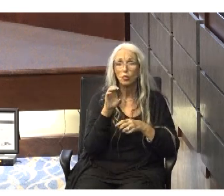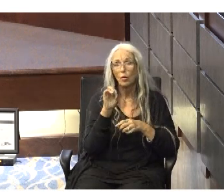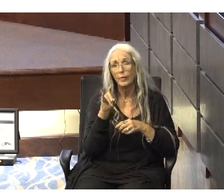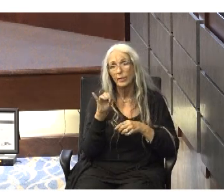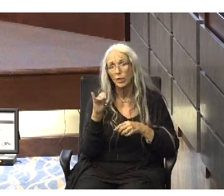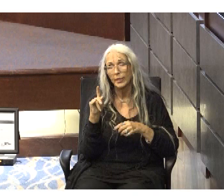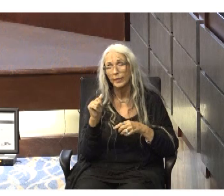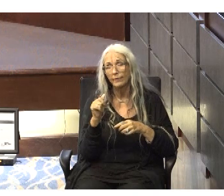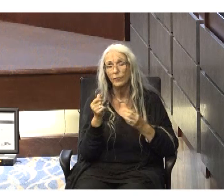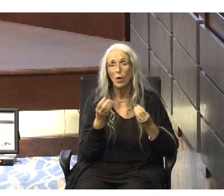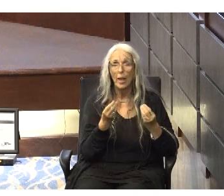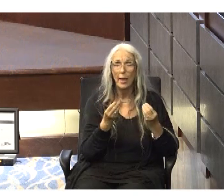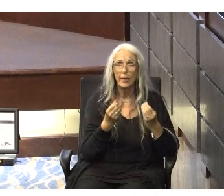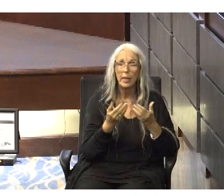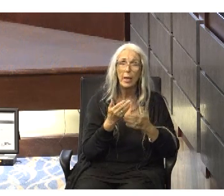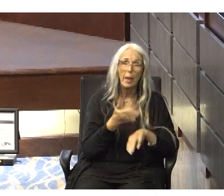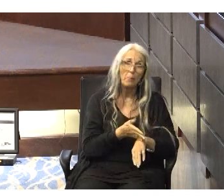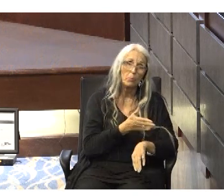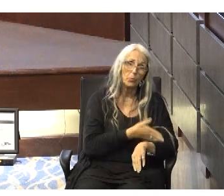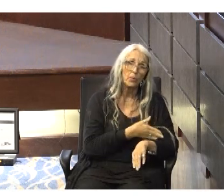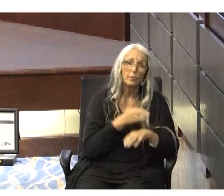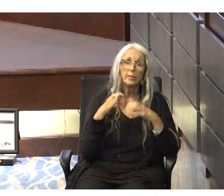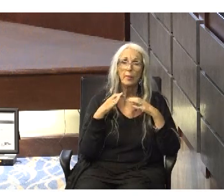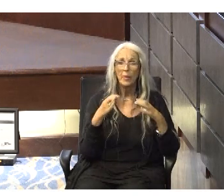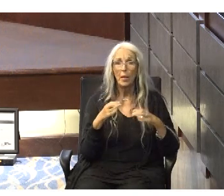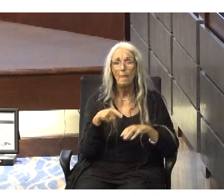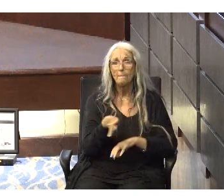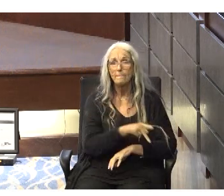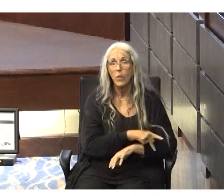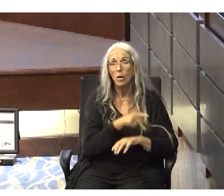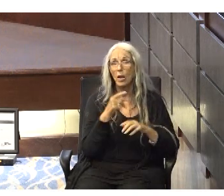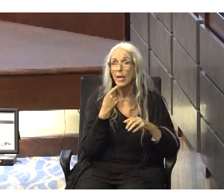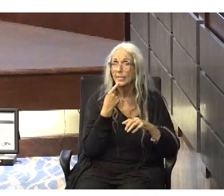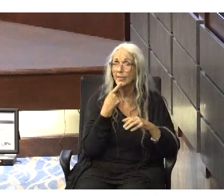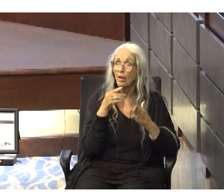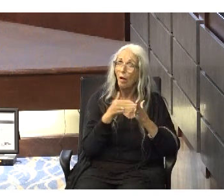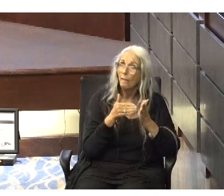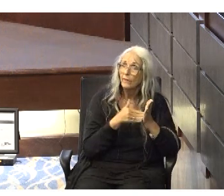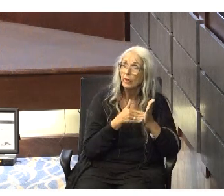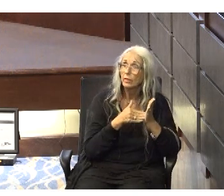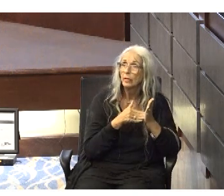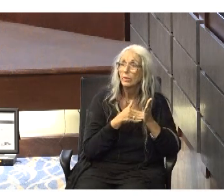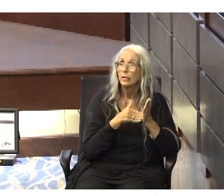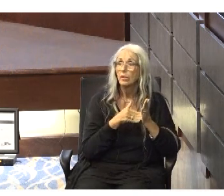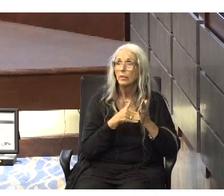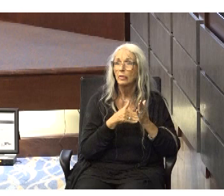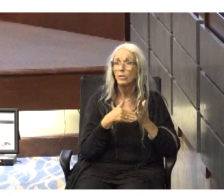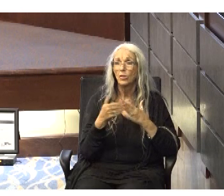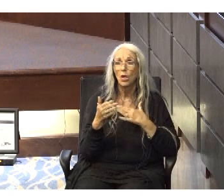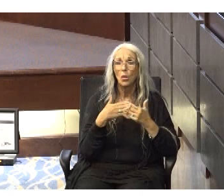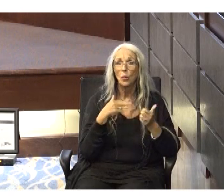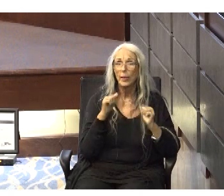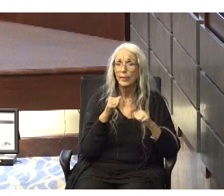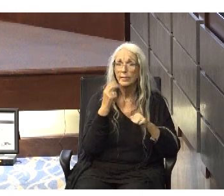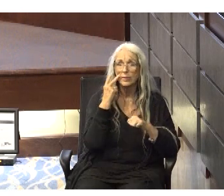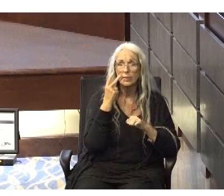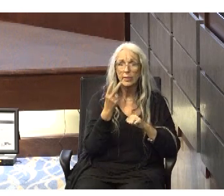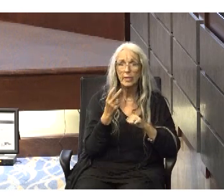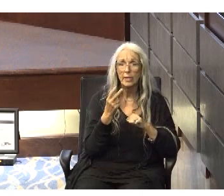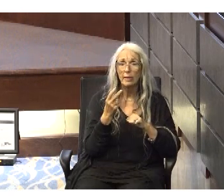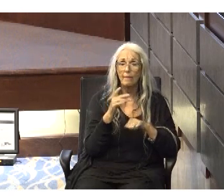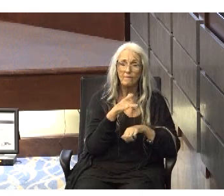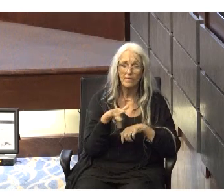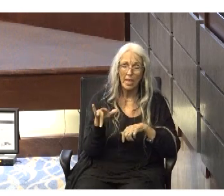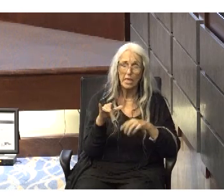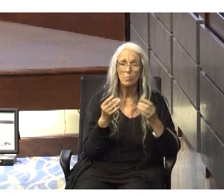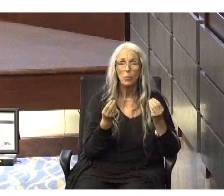or improvements of dedicated parks. I'll mention that often, though we can see a vacant piece of